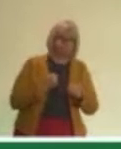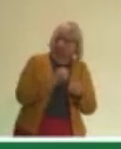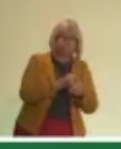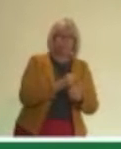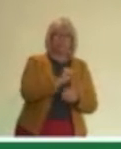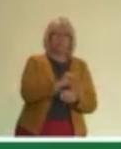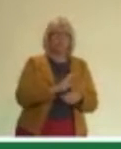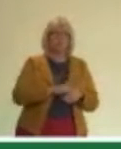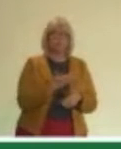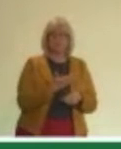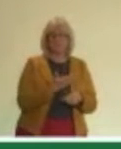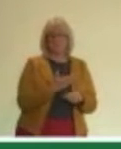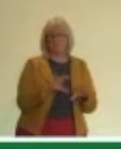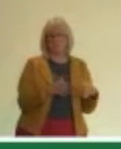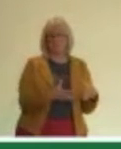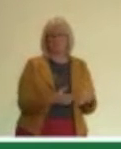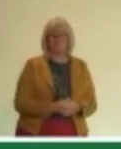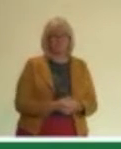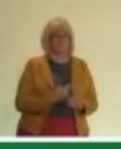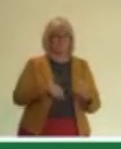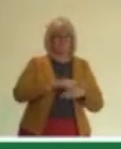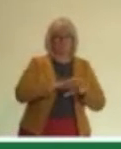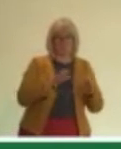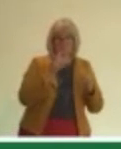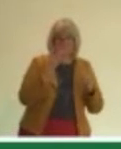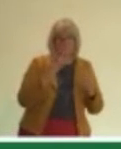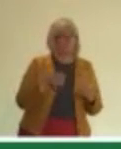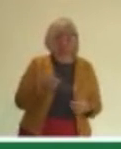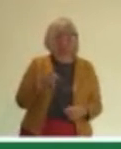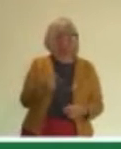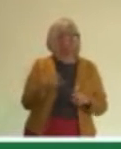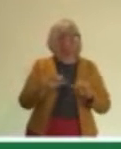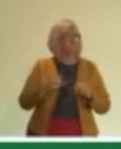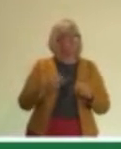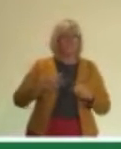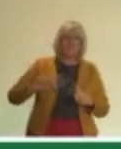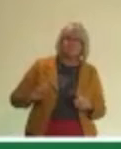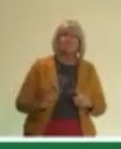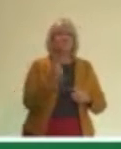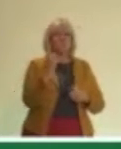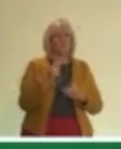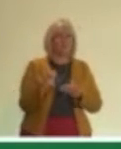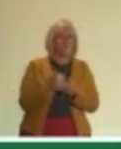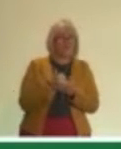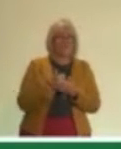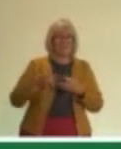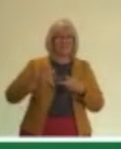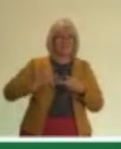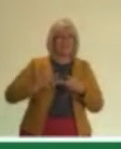most oppression. And let's not forget that he made history as the first gay deputy leader.